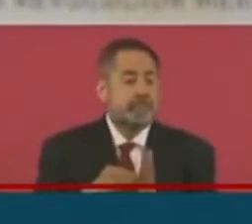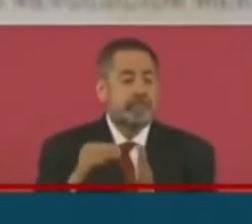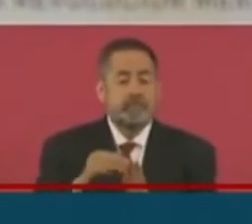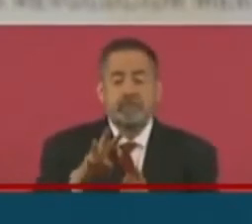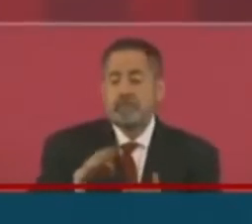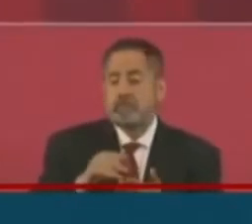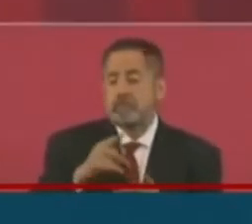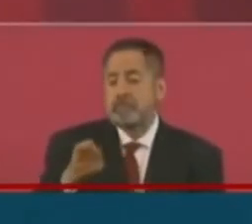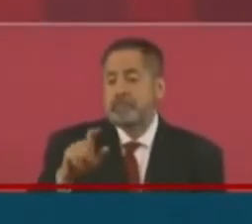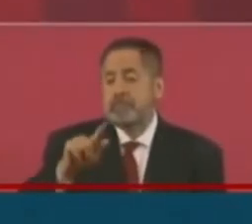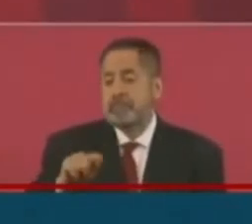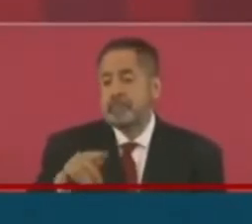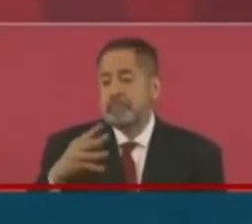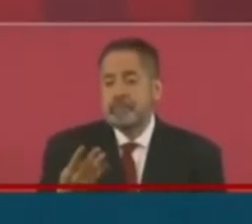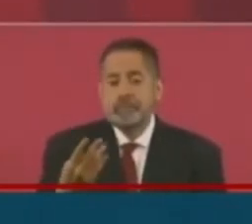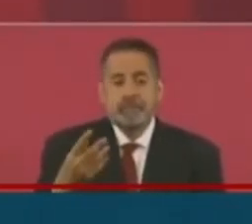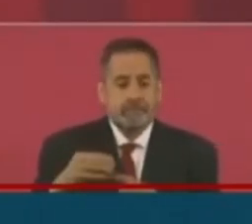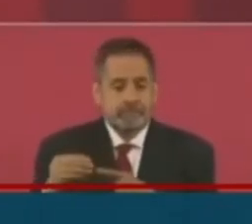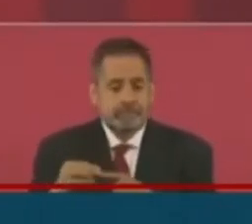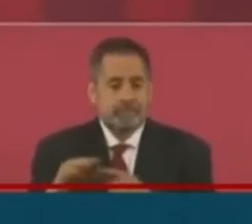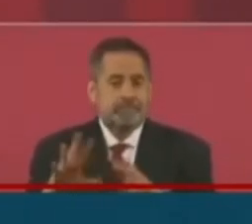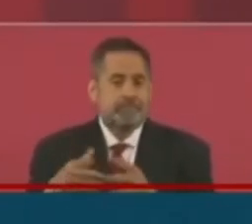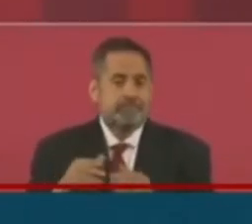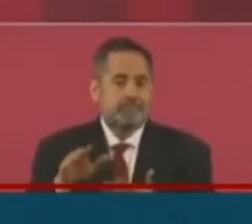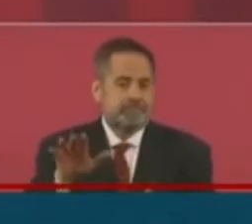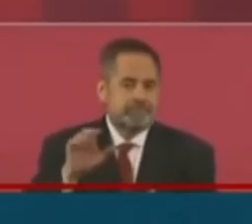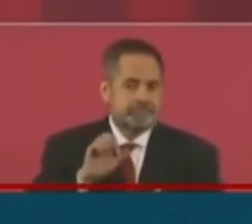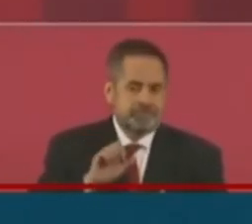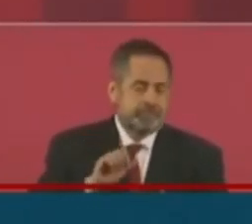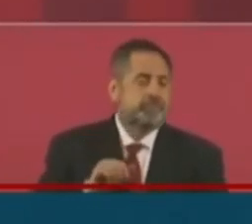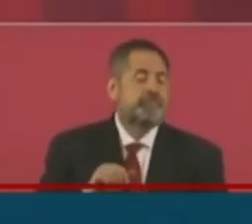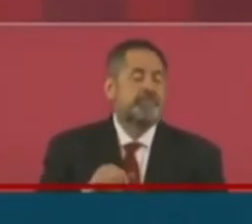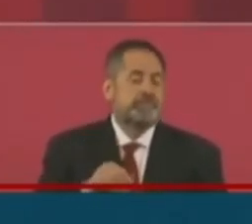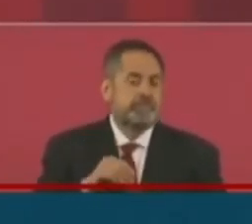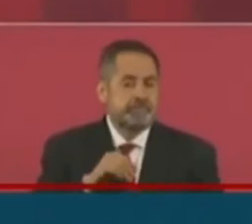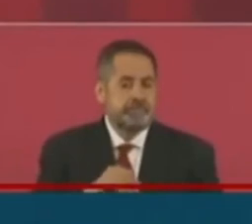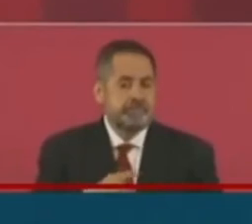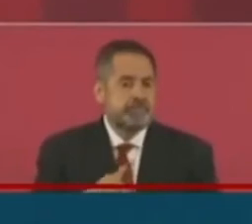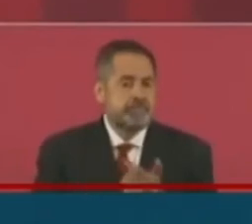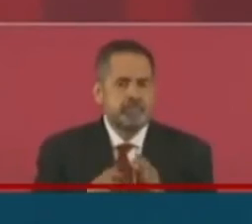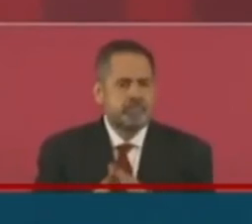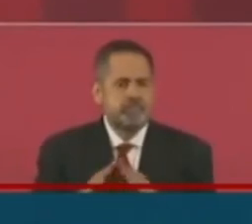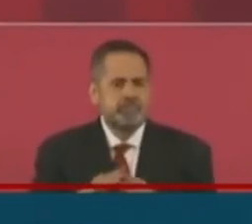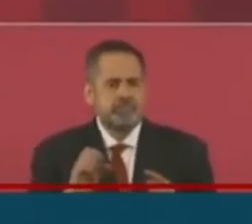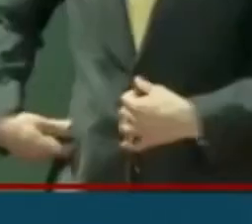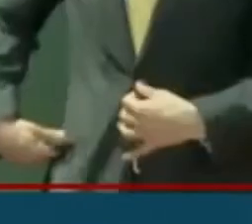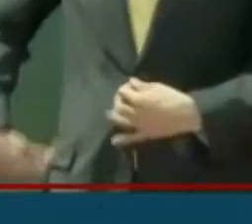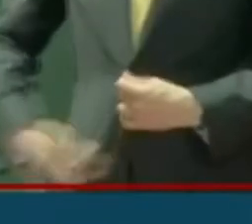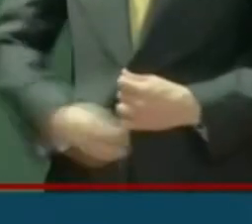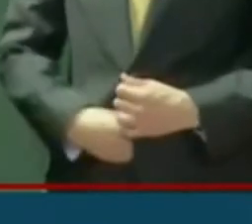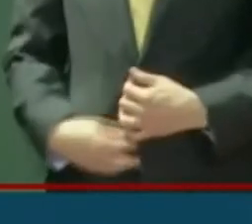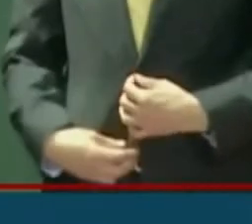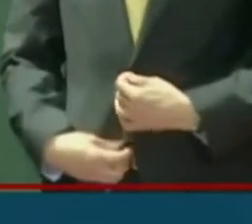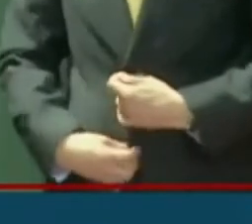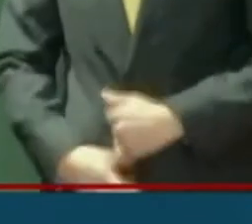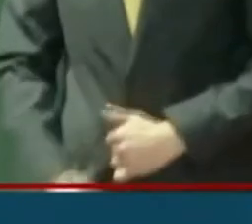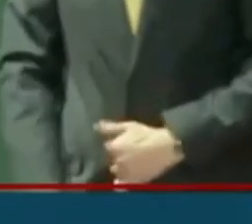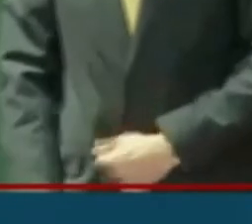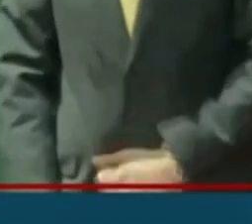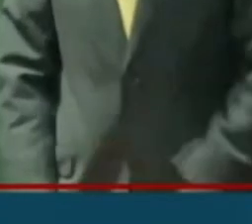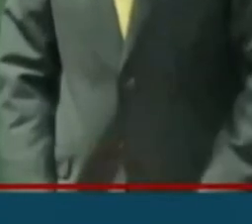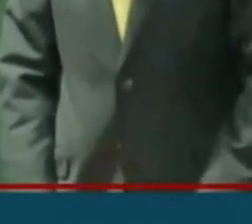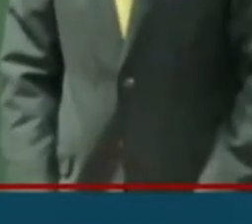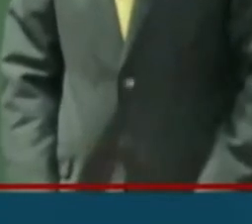Gomez points out that the Public Prosecutor's Office launched the investigations after discovering a series of millionaire